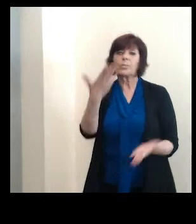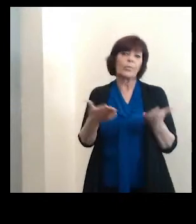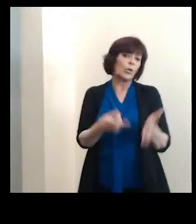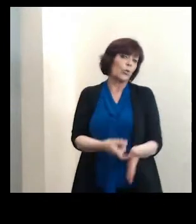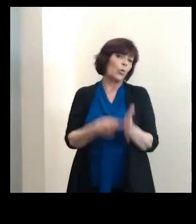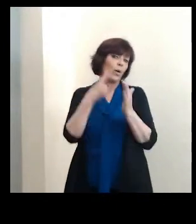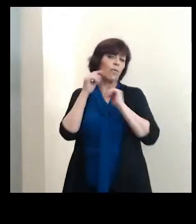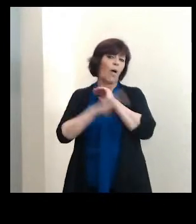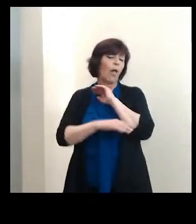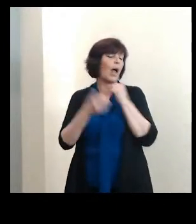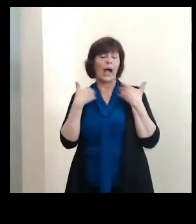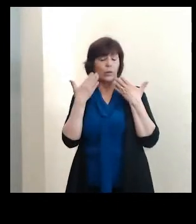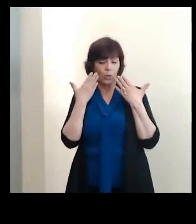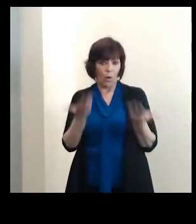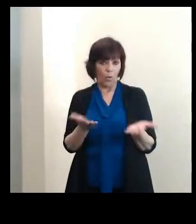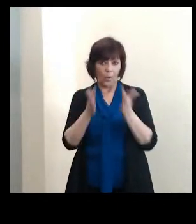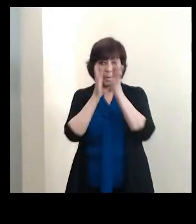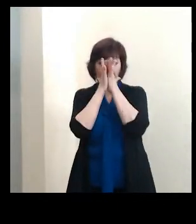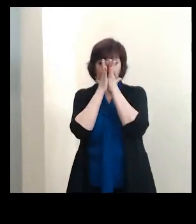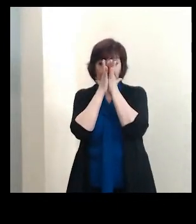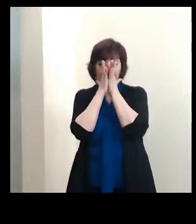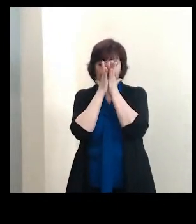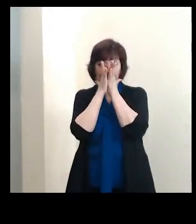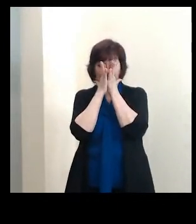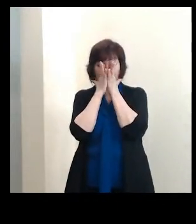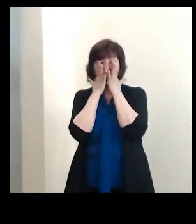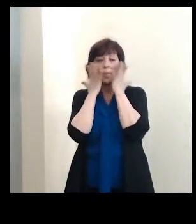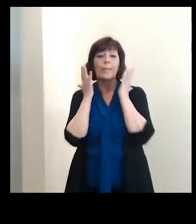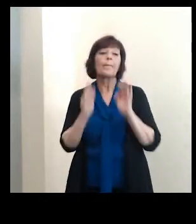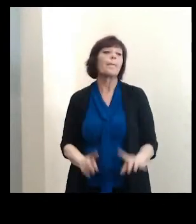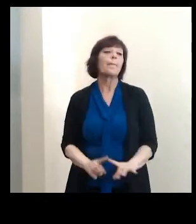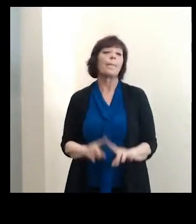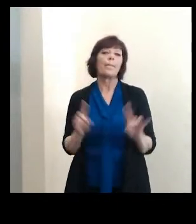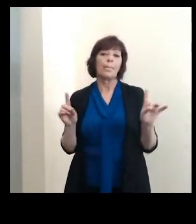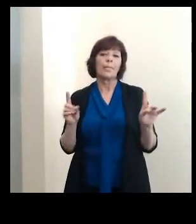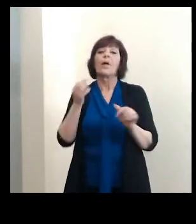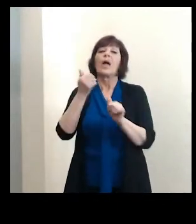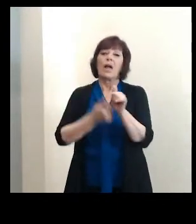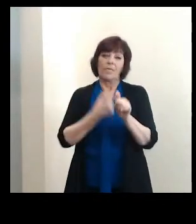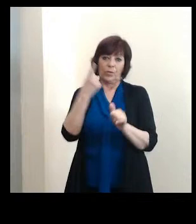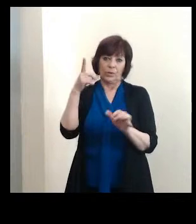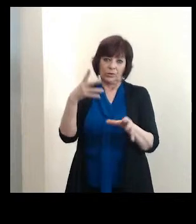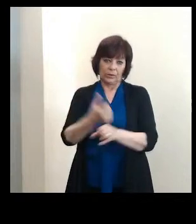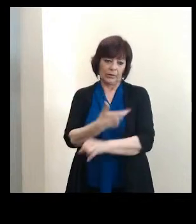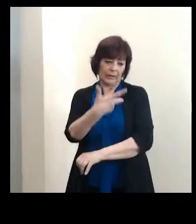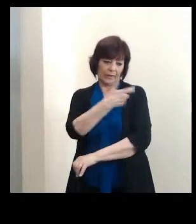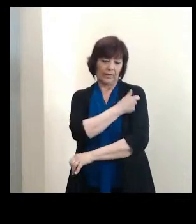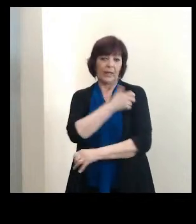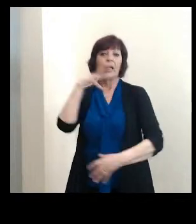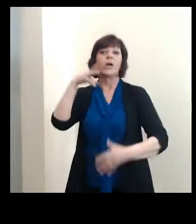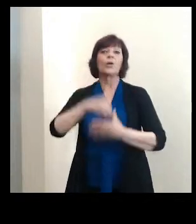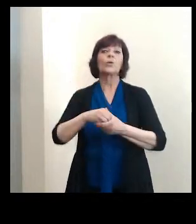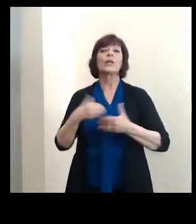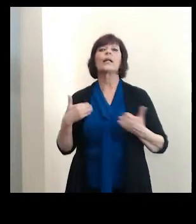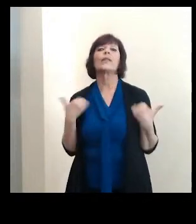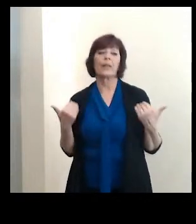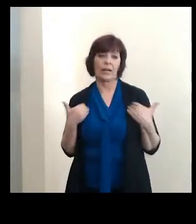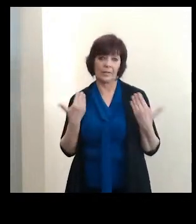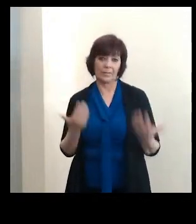for the fall. I don't know. That's a discussion that's going on right now. But everyone should get vaccinated, including the young.